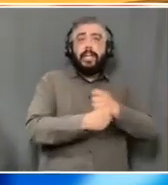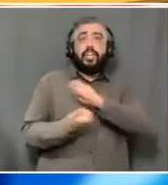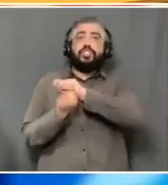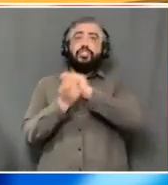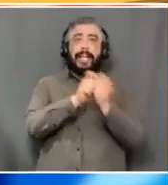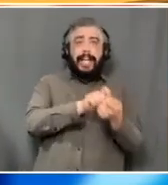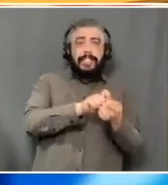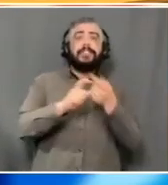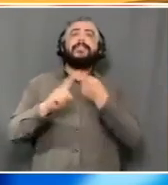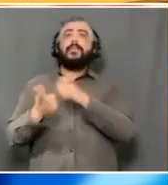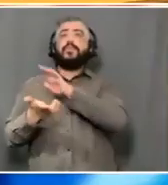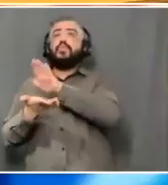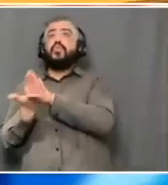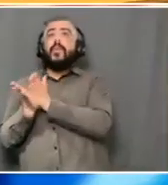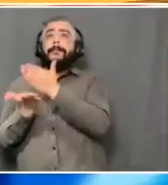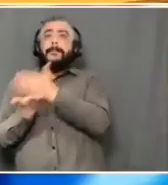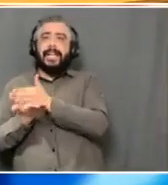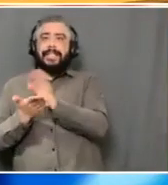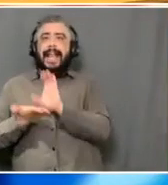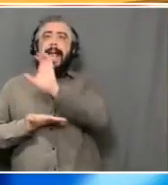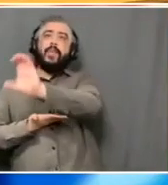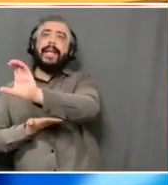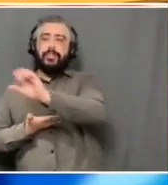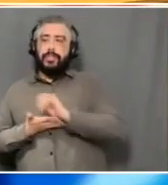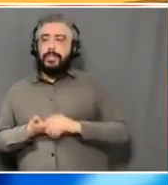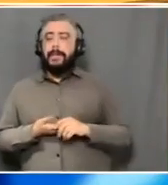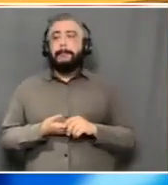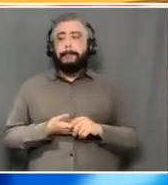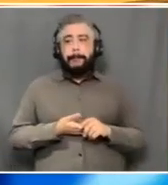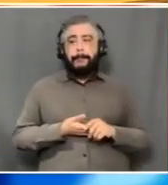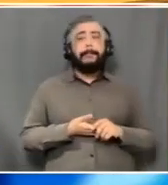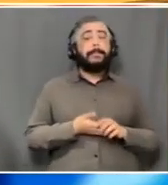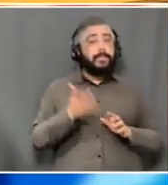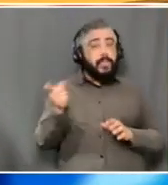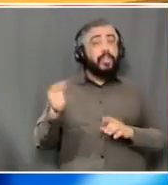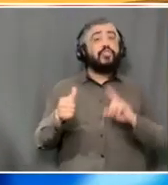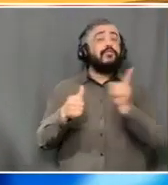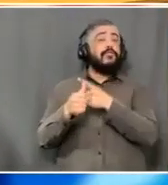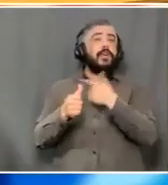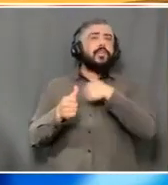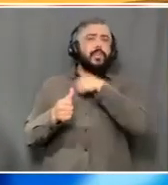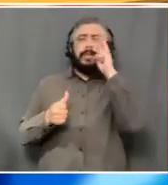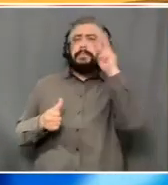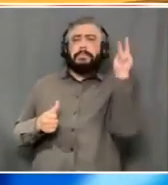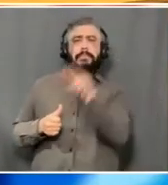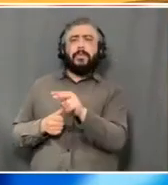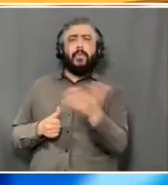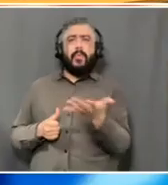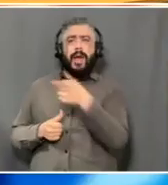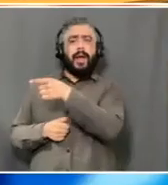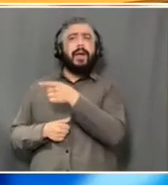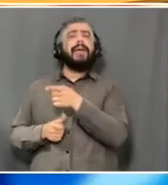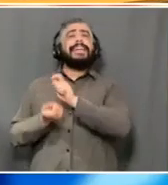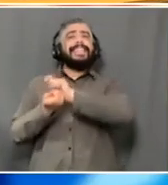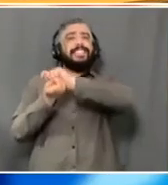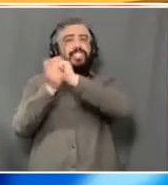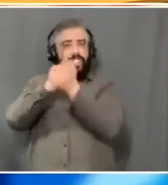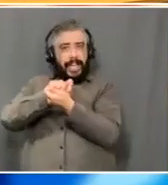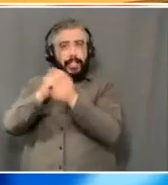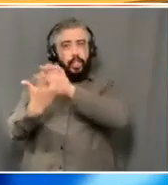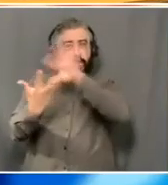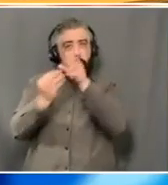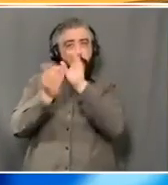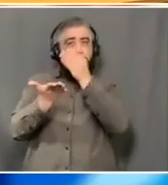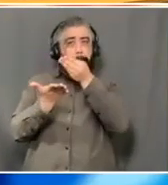school budget allocations. So first, we are looking at the change in total budget